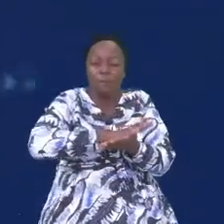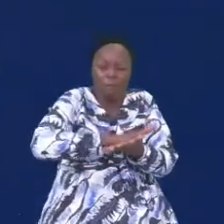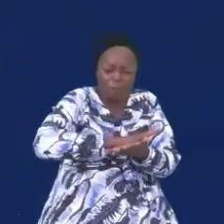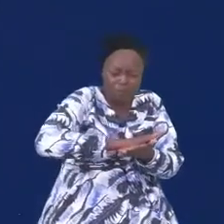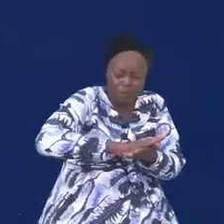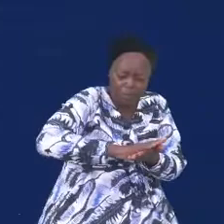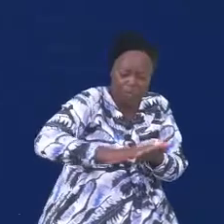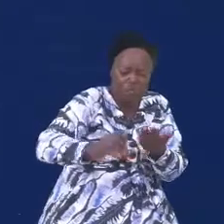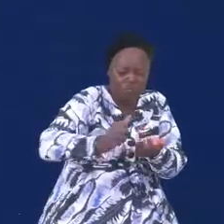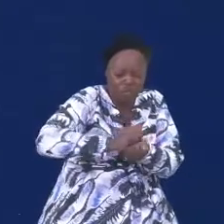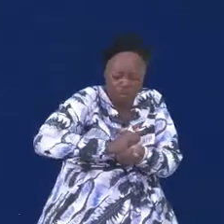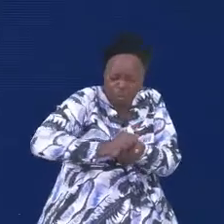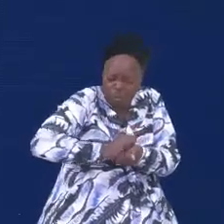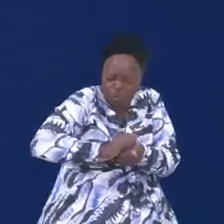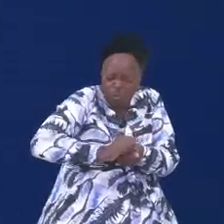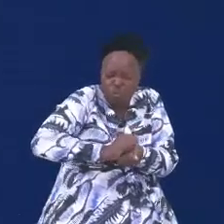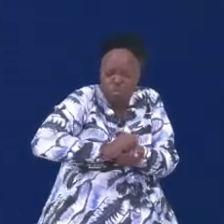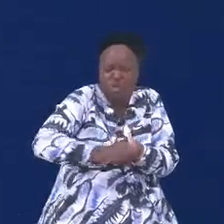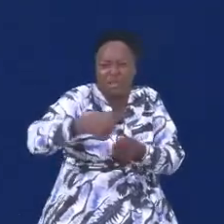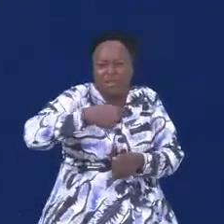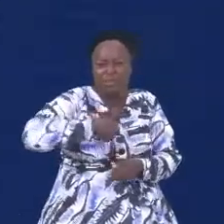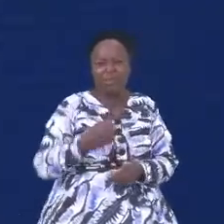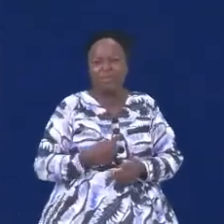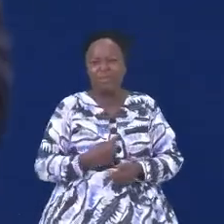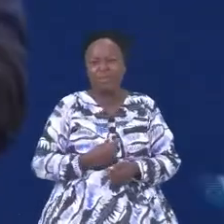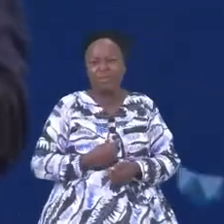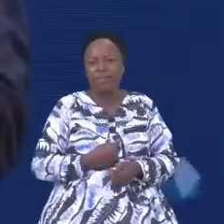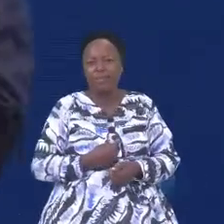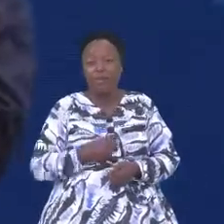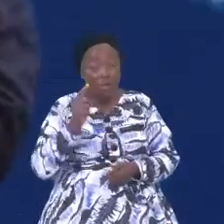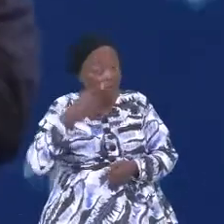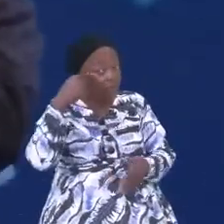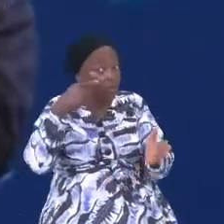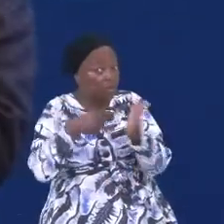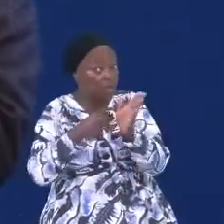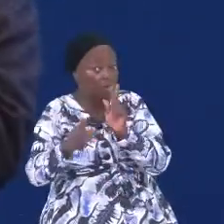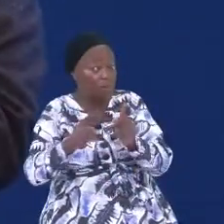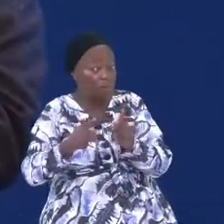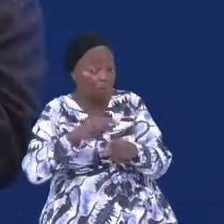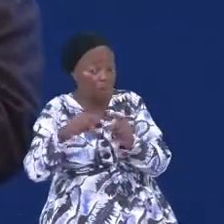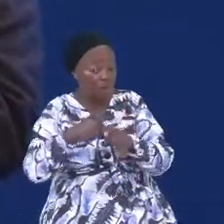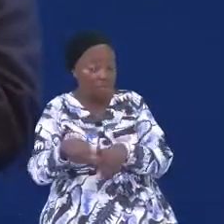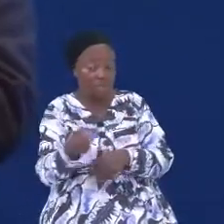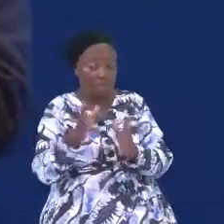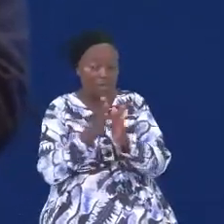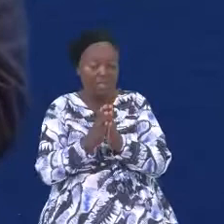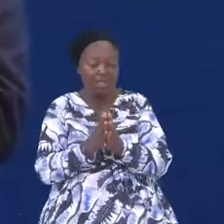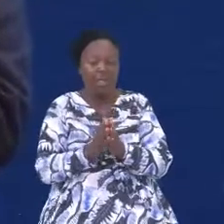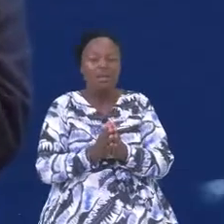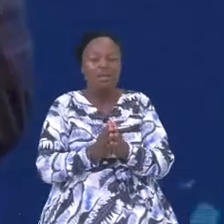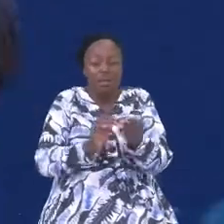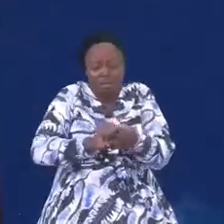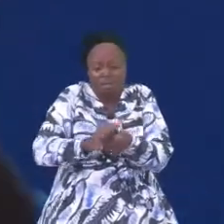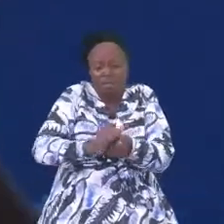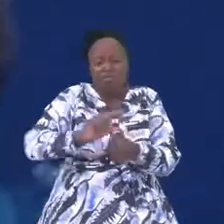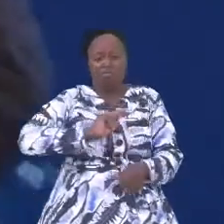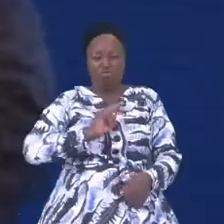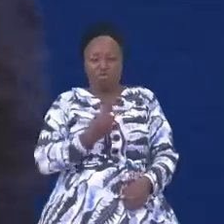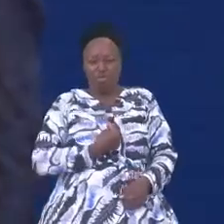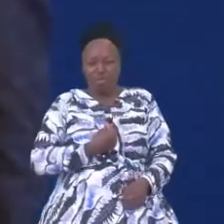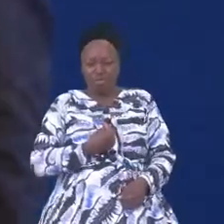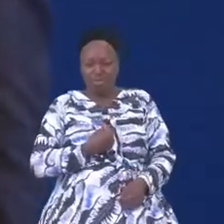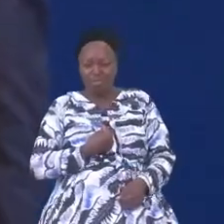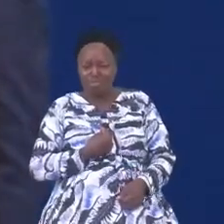Purge me. Have you noticed people when they pray, purge us? Who are you talking about? Talk